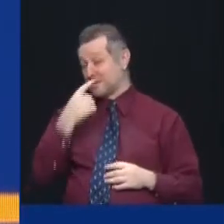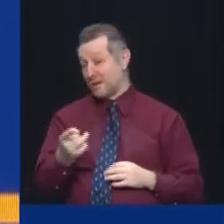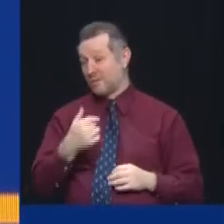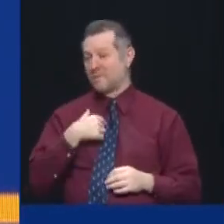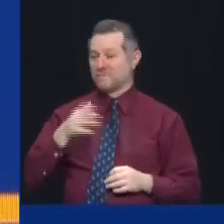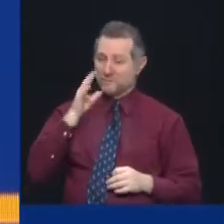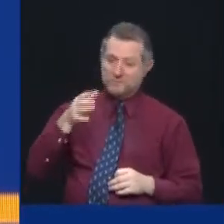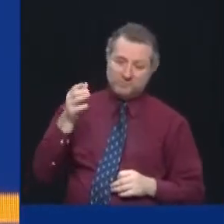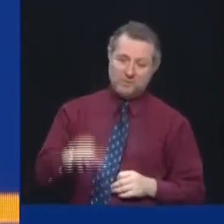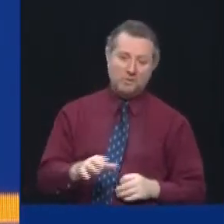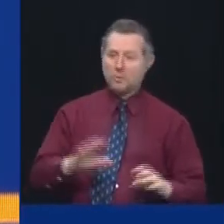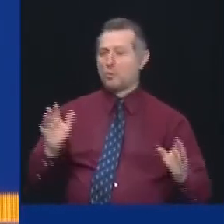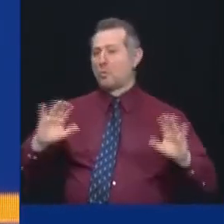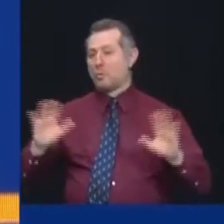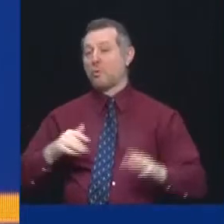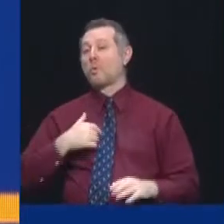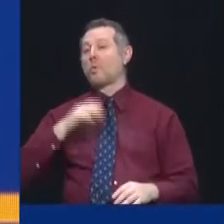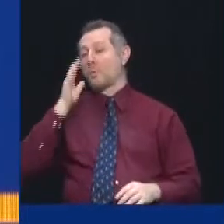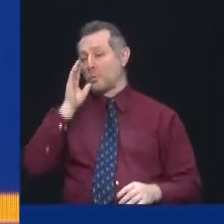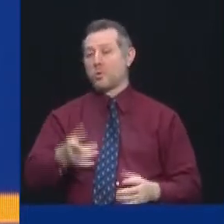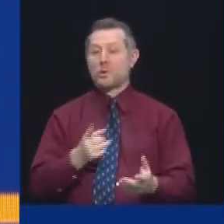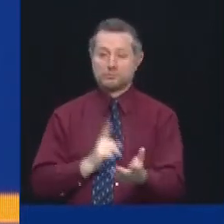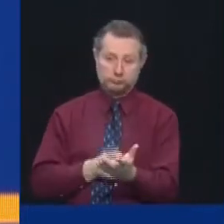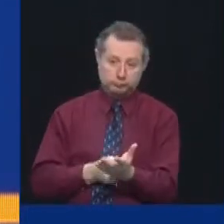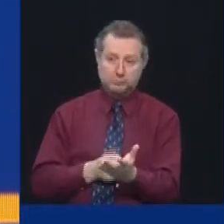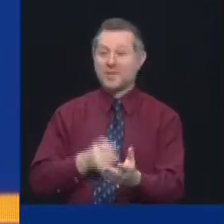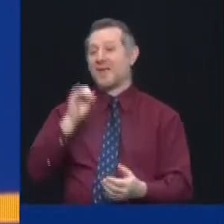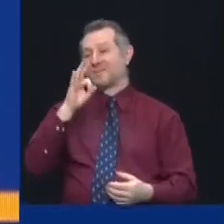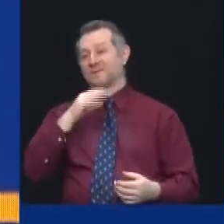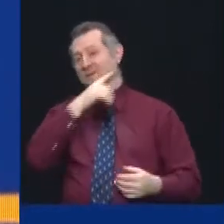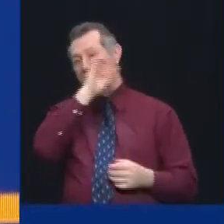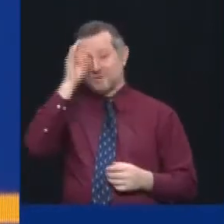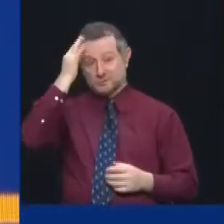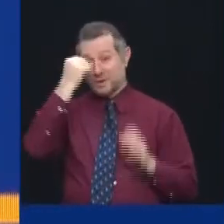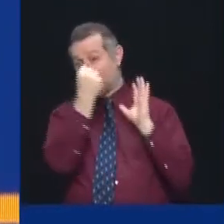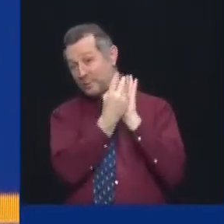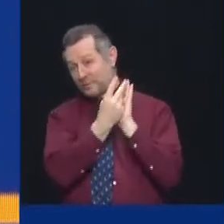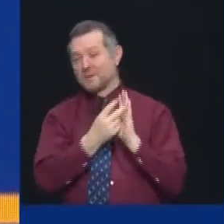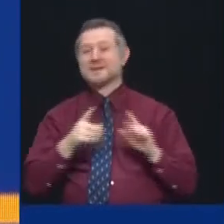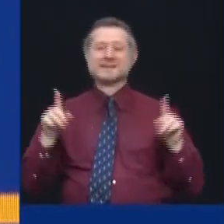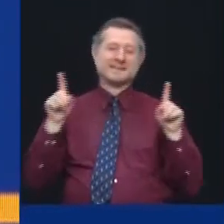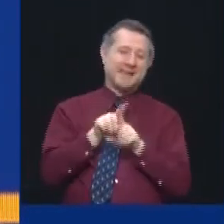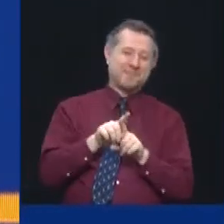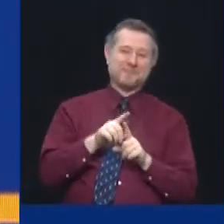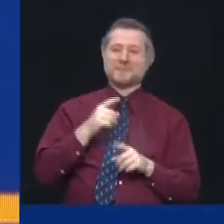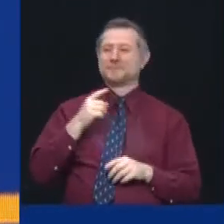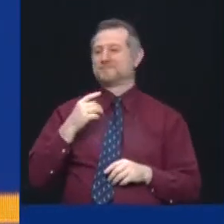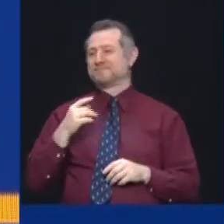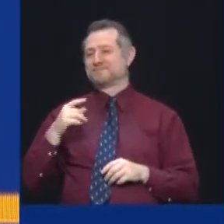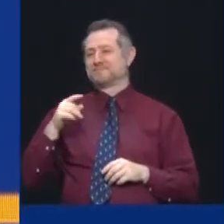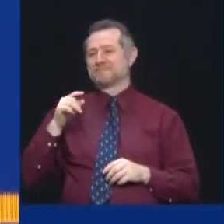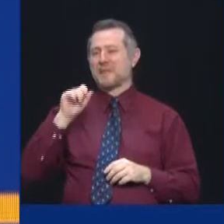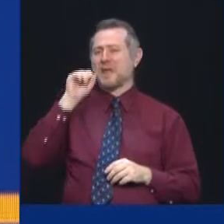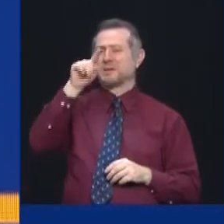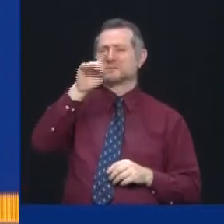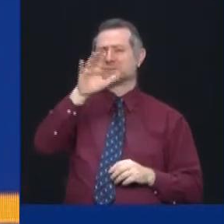build an economy for all. And if they're smart, and if they're feasible, and if you can actually get it